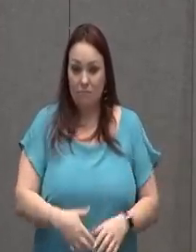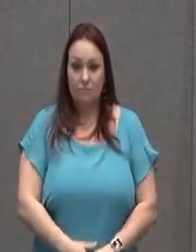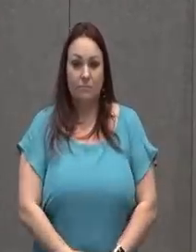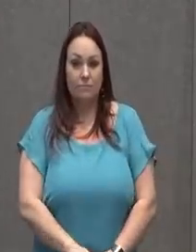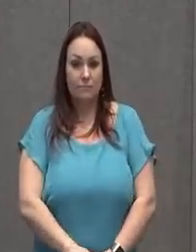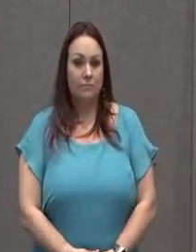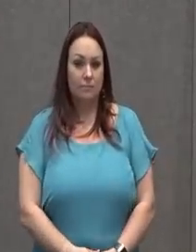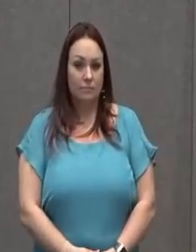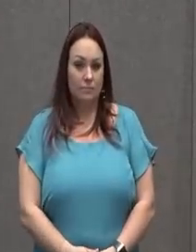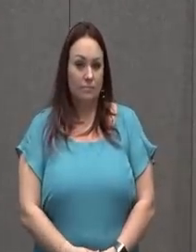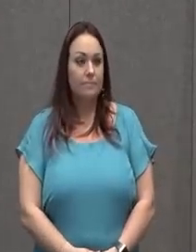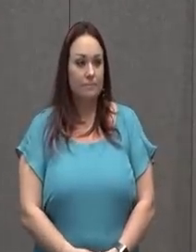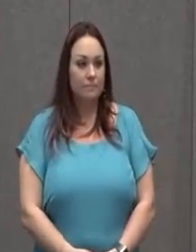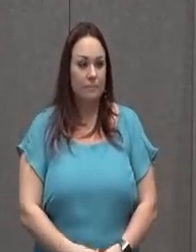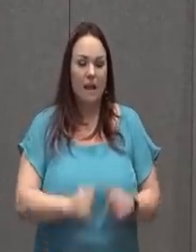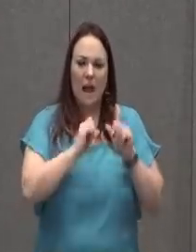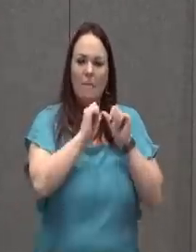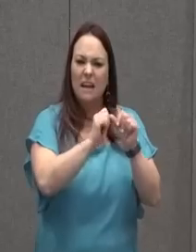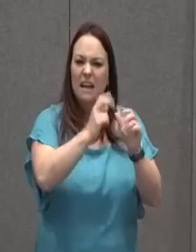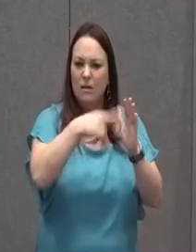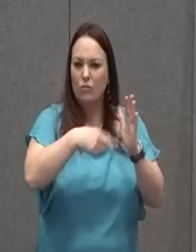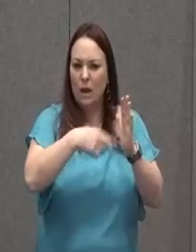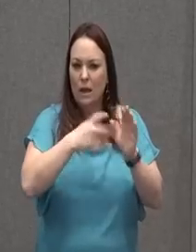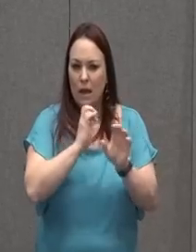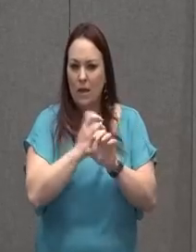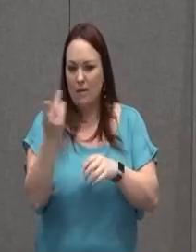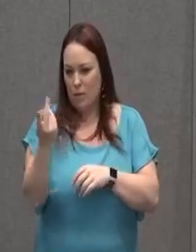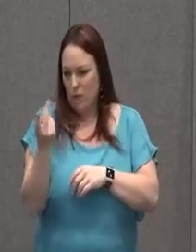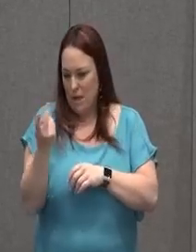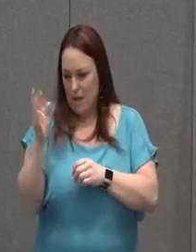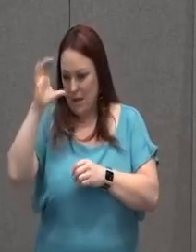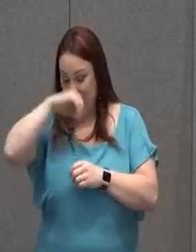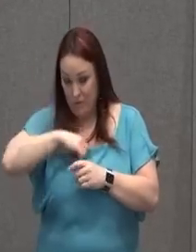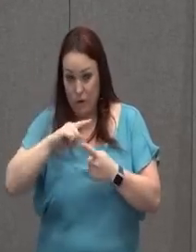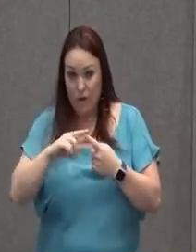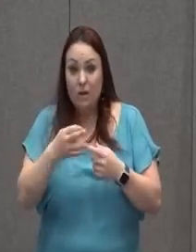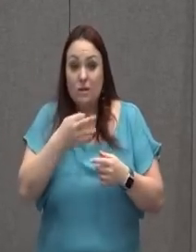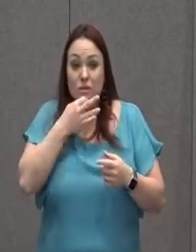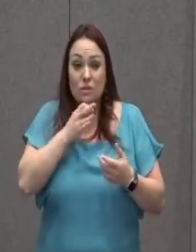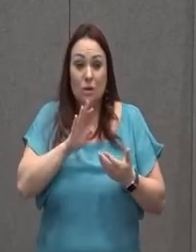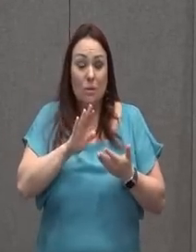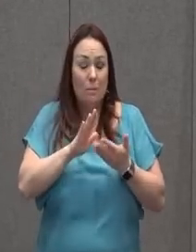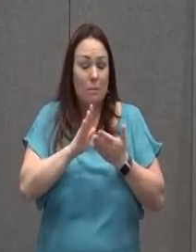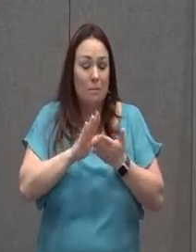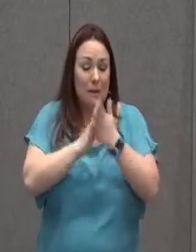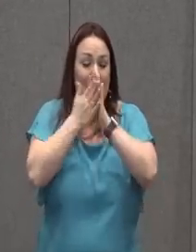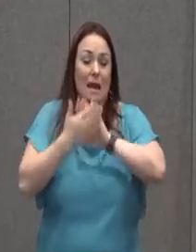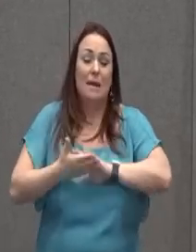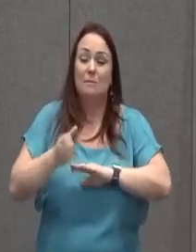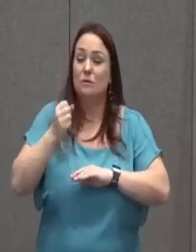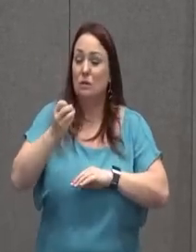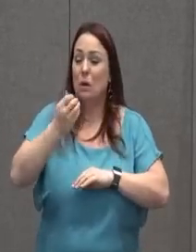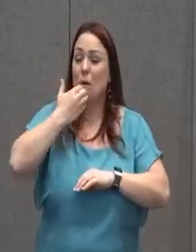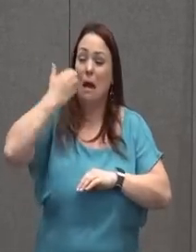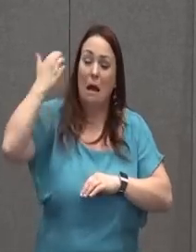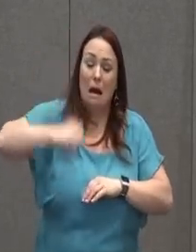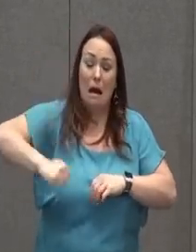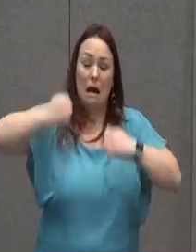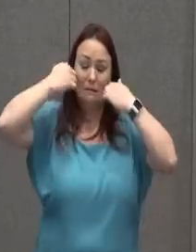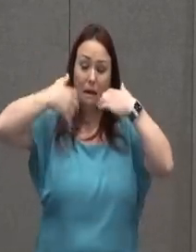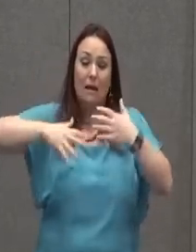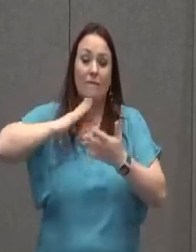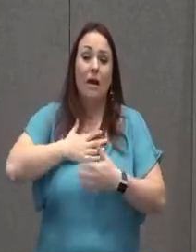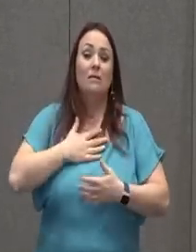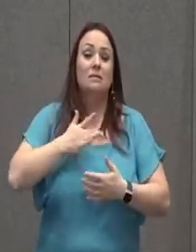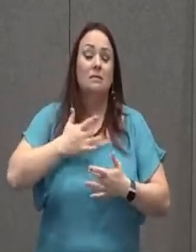gonna keep reading and then maybe we can make an inference. It soon became so unbearably hot that they thought they would soon be cooked,